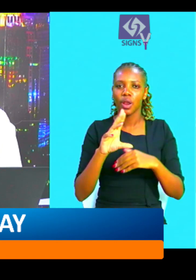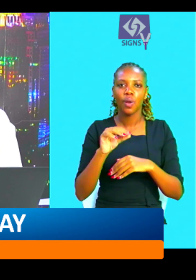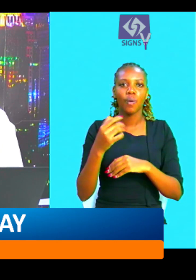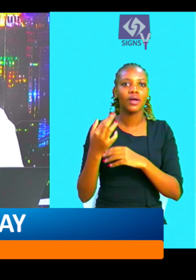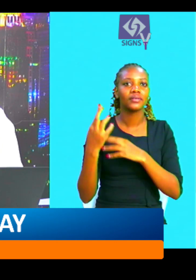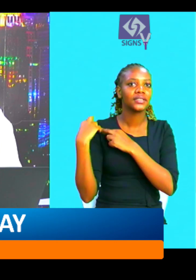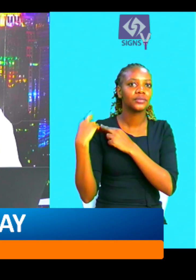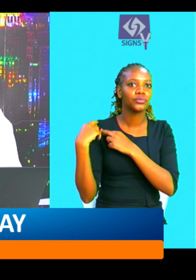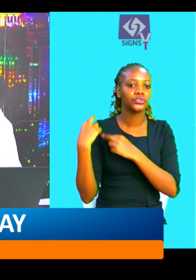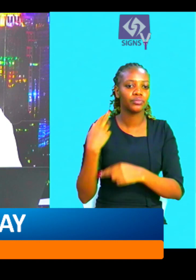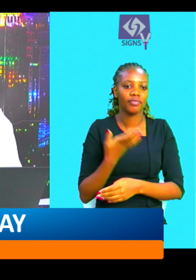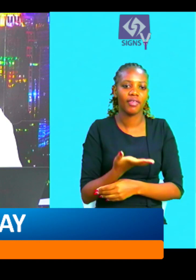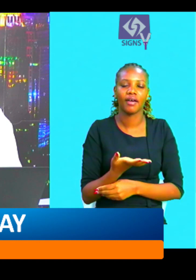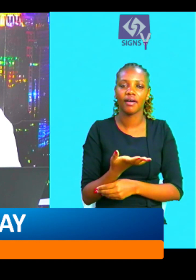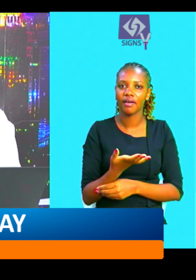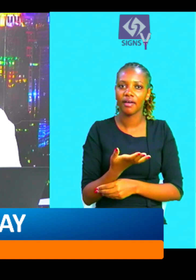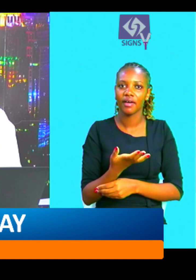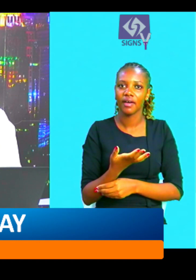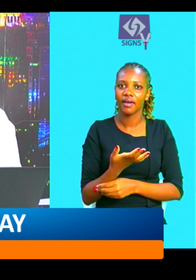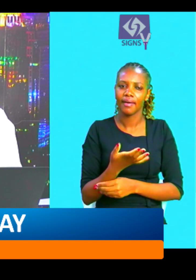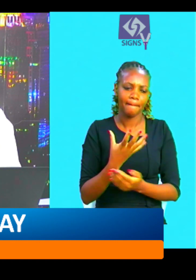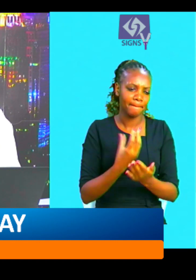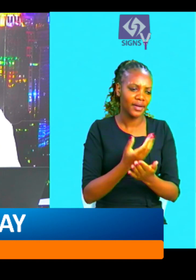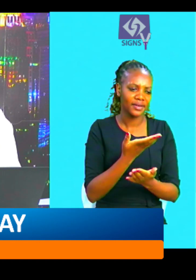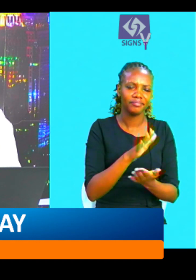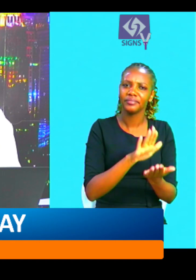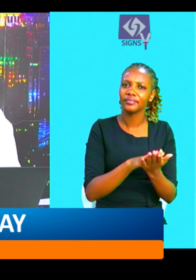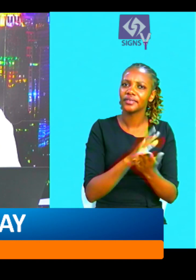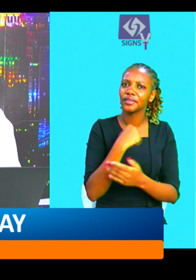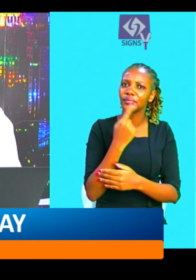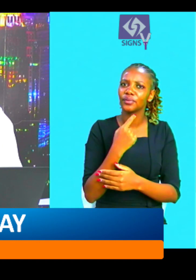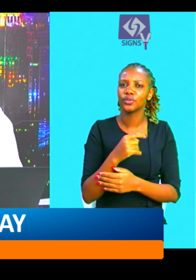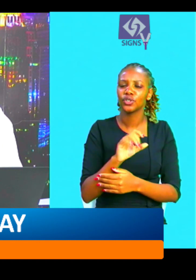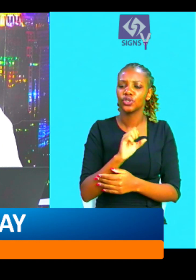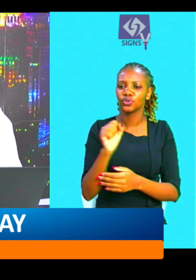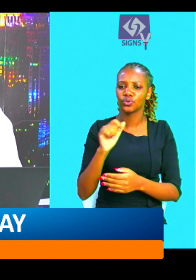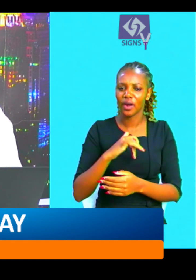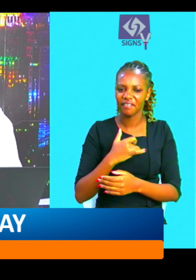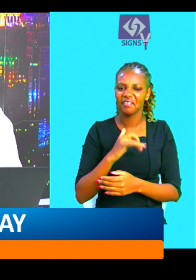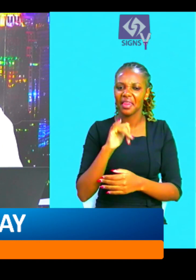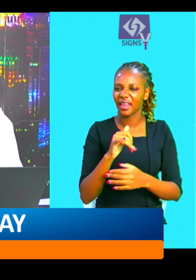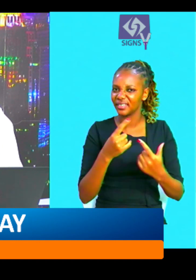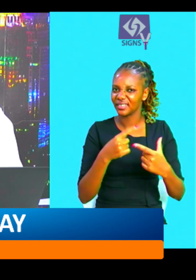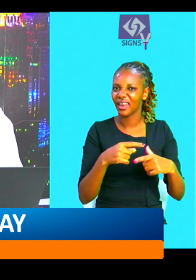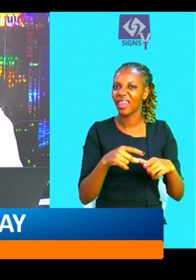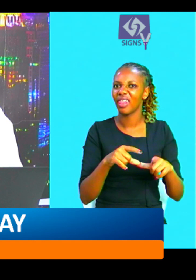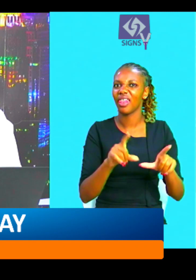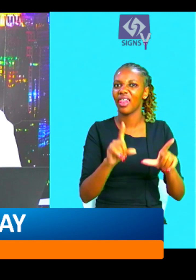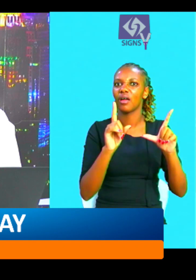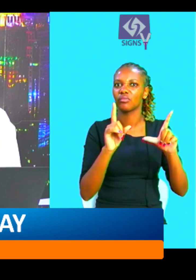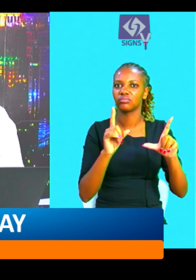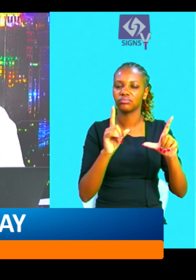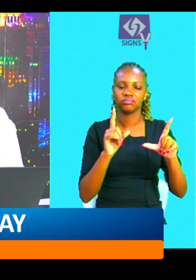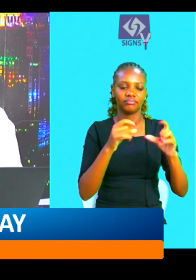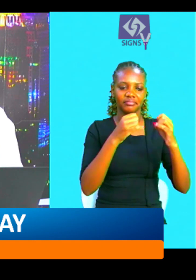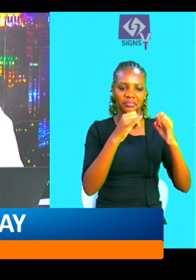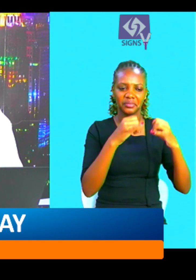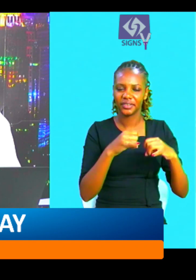still necessary, the hearing itself? Yeah, the hearing is necessary, given that the matters raised were